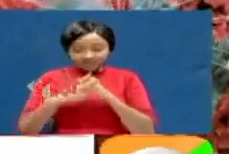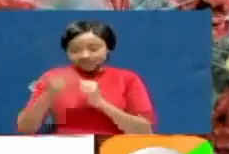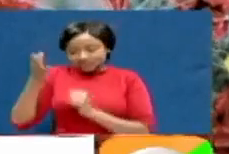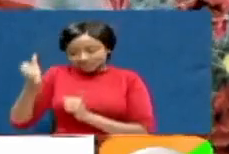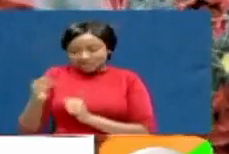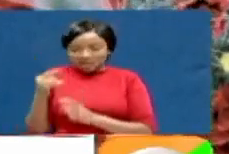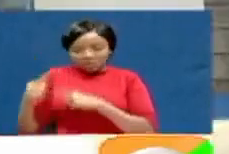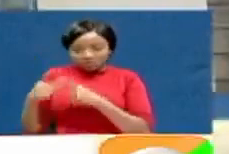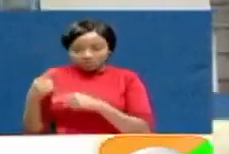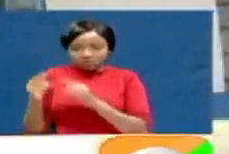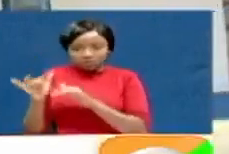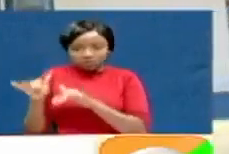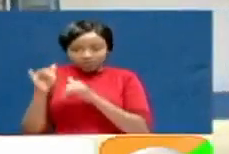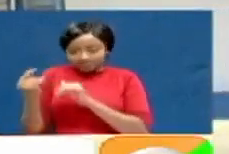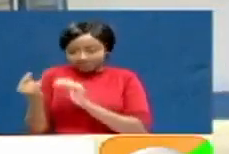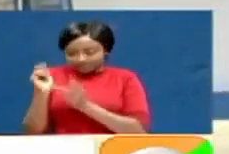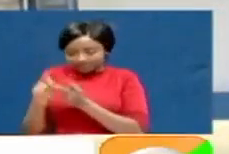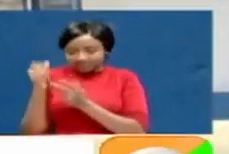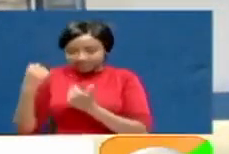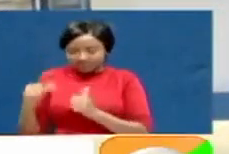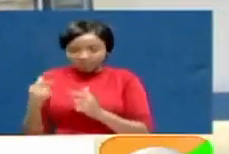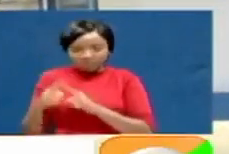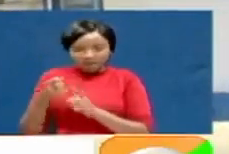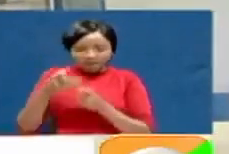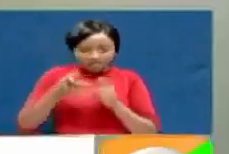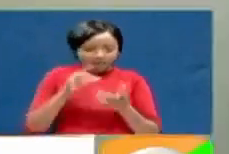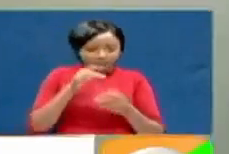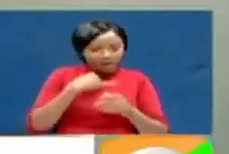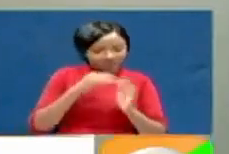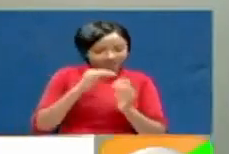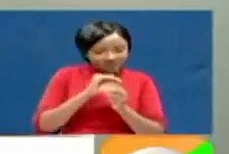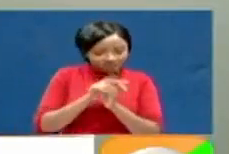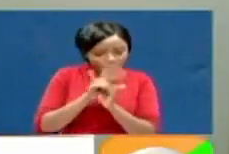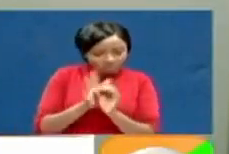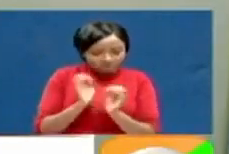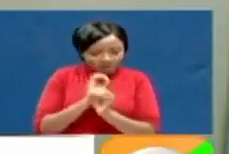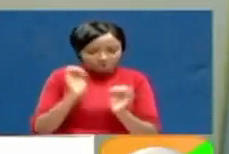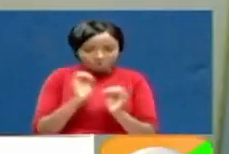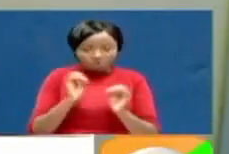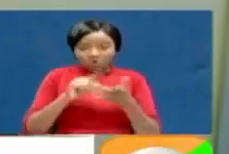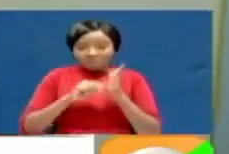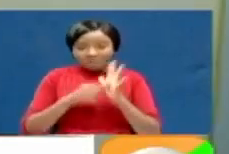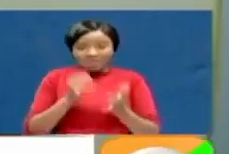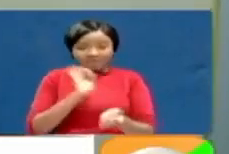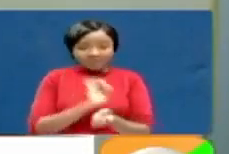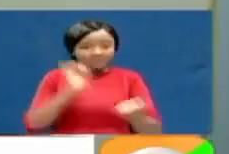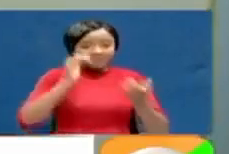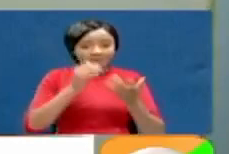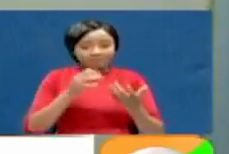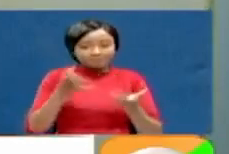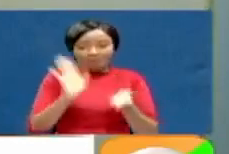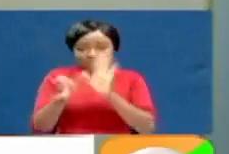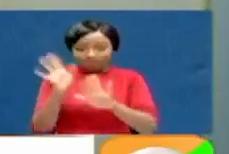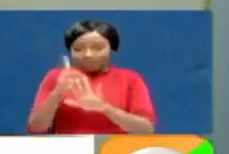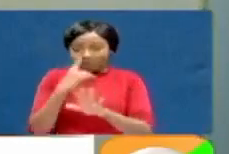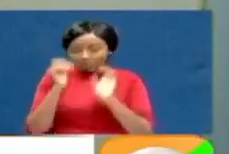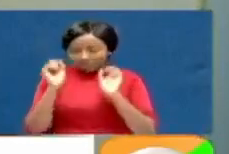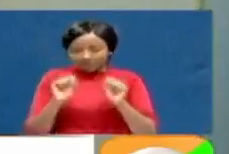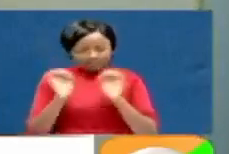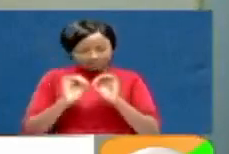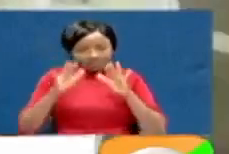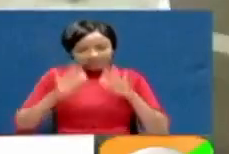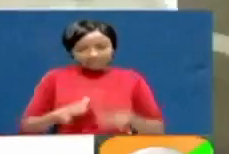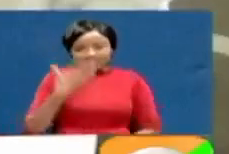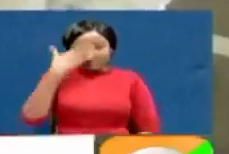await their fate. But those that return negative results will not be released just yet until they complete the mandatory 14-day